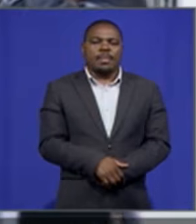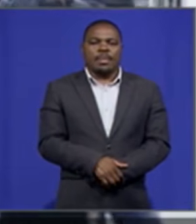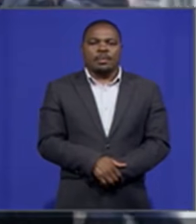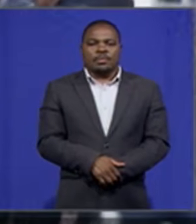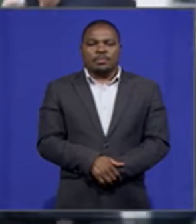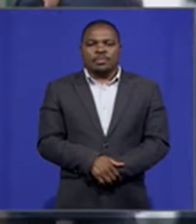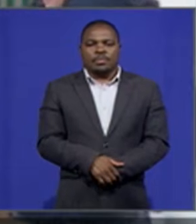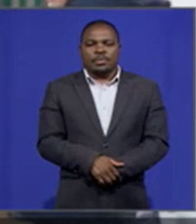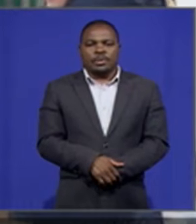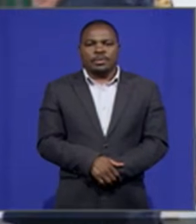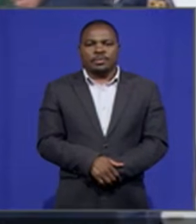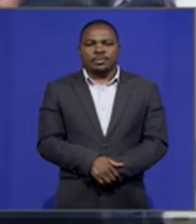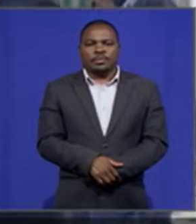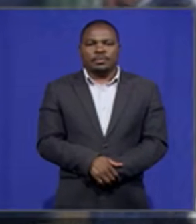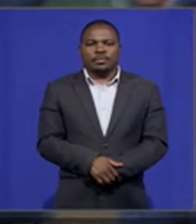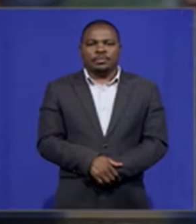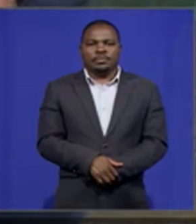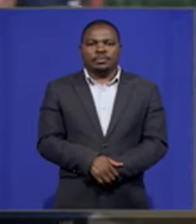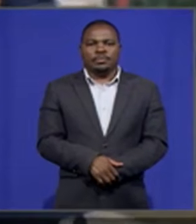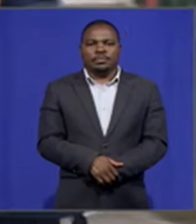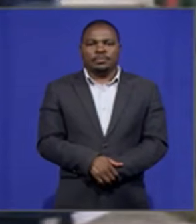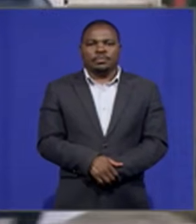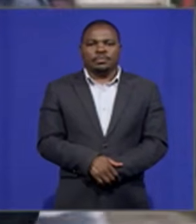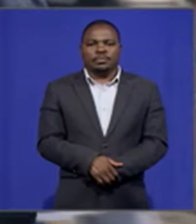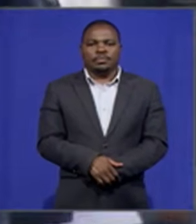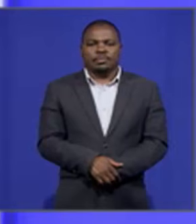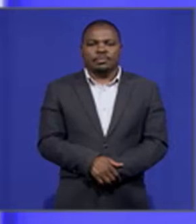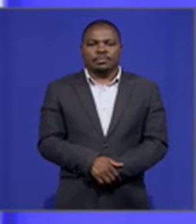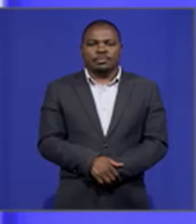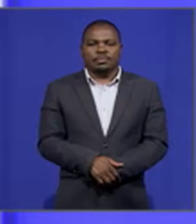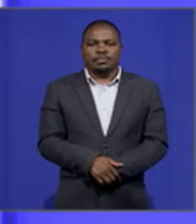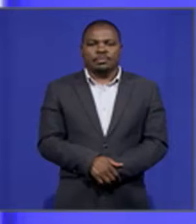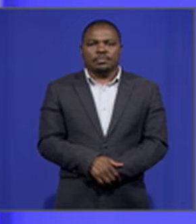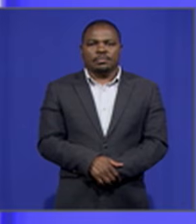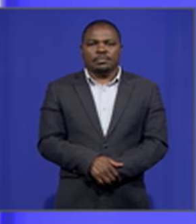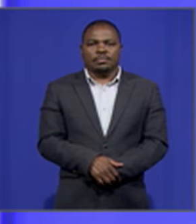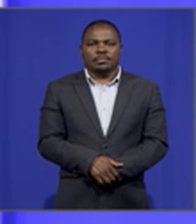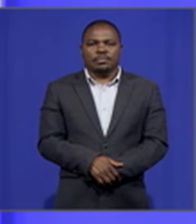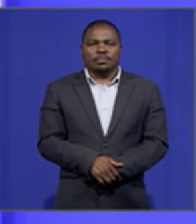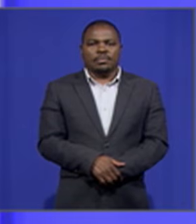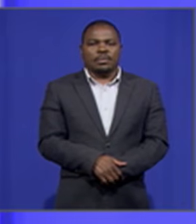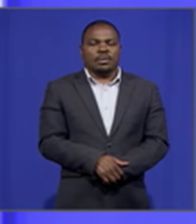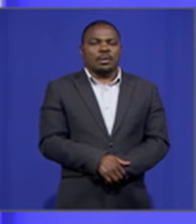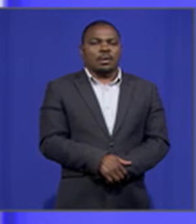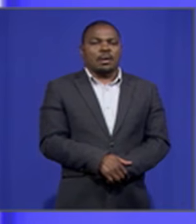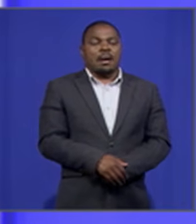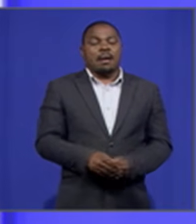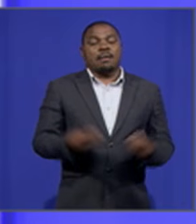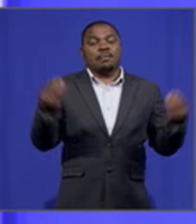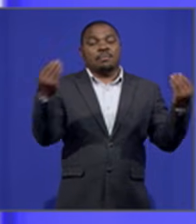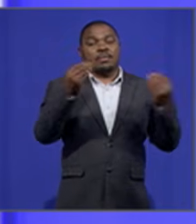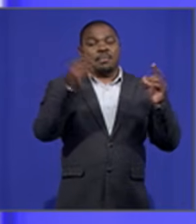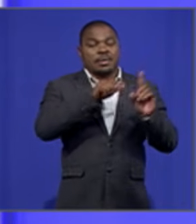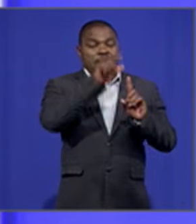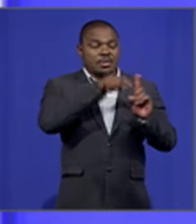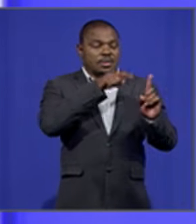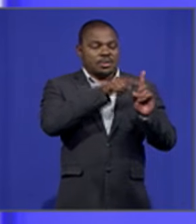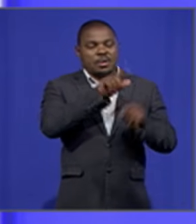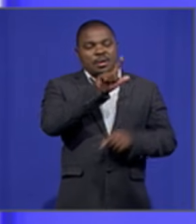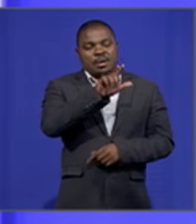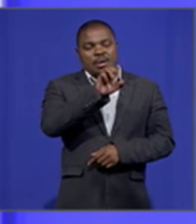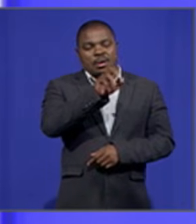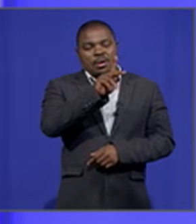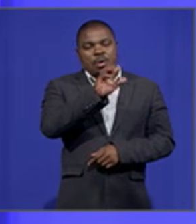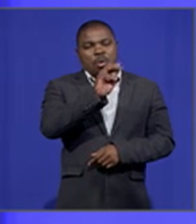Inglehihi, SABC News, Swartregens. Molato kgatlhanong le seopedi sa mmino wa Lekompo sa